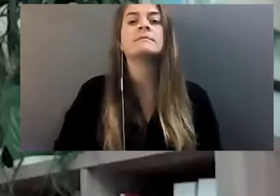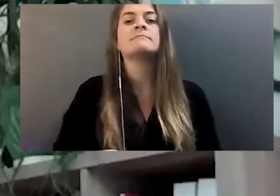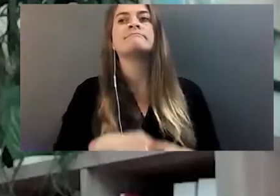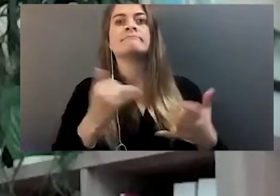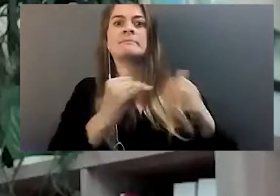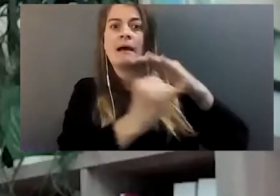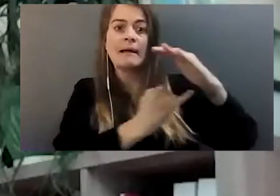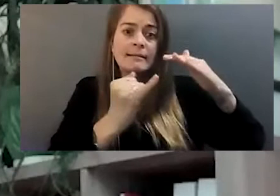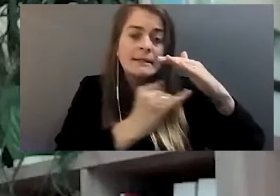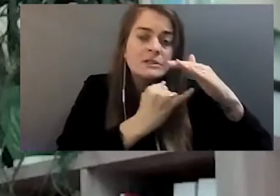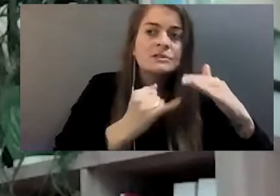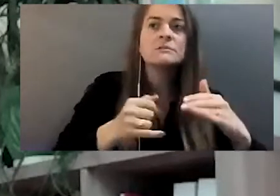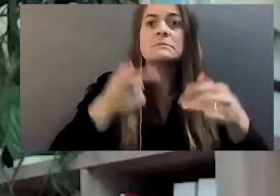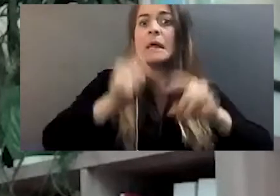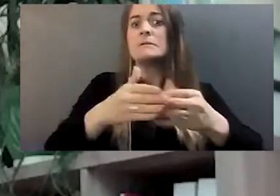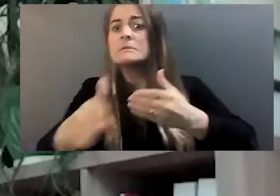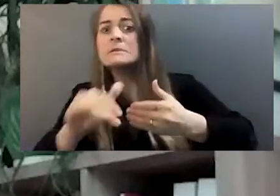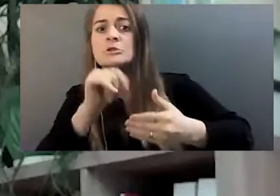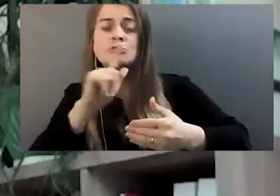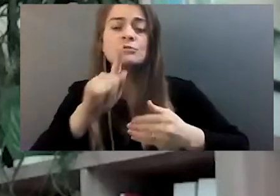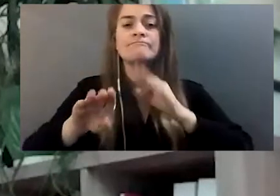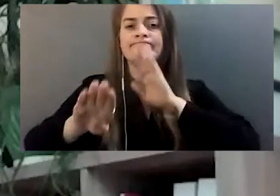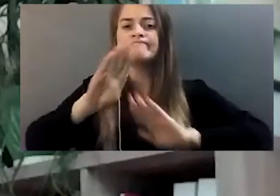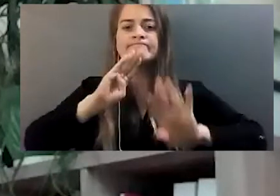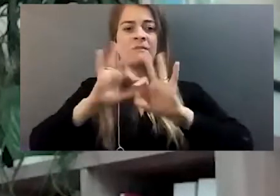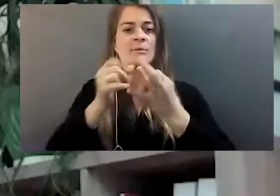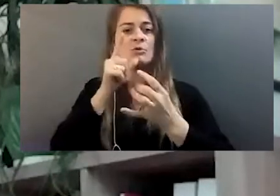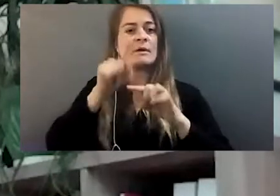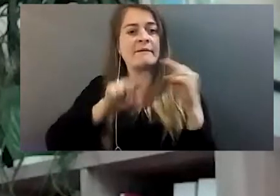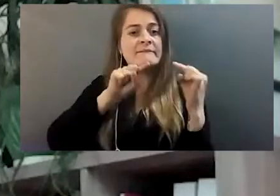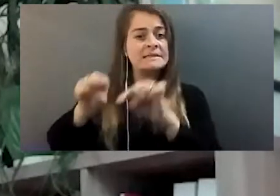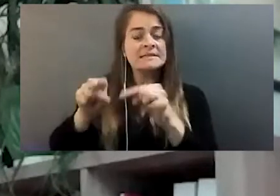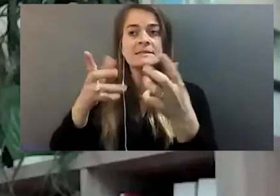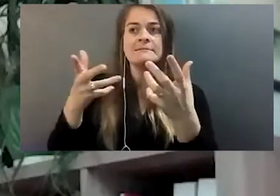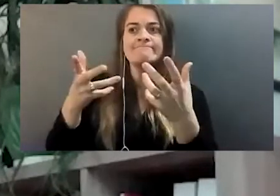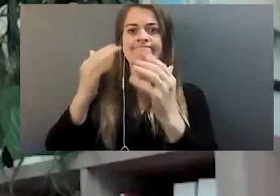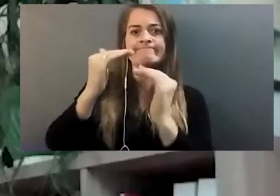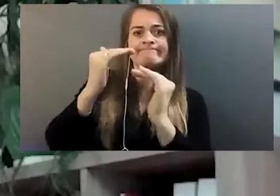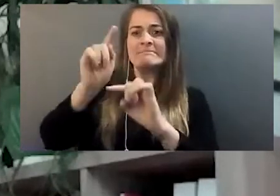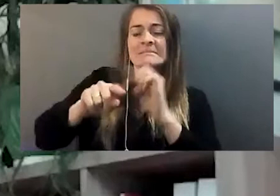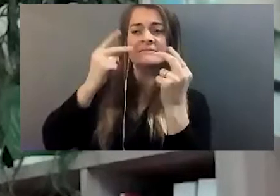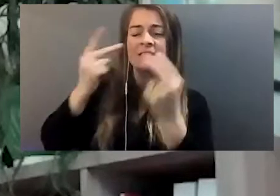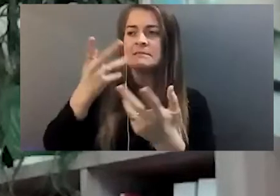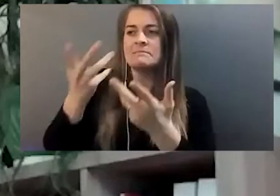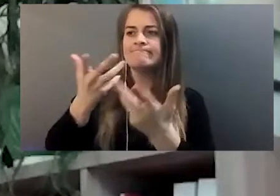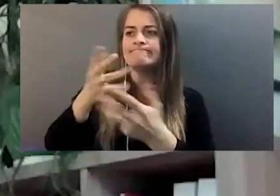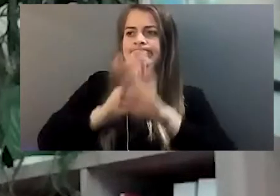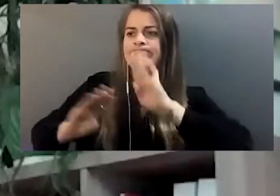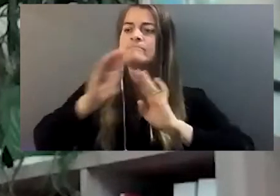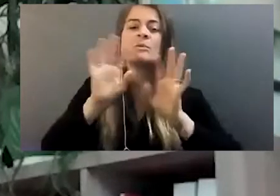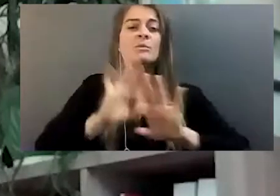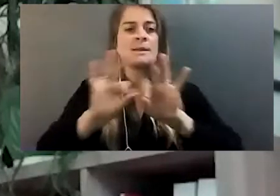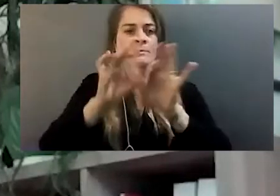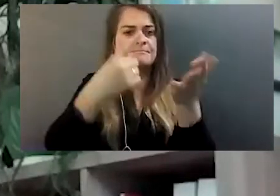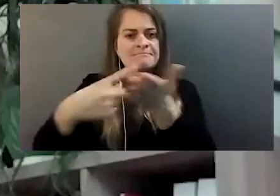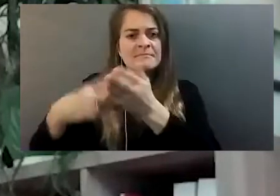isolation, the uncertainty, the frustration for families to navigate restrictions is vital to changing the future.